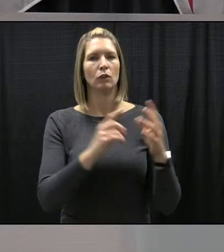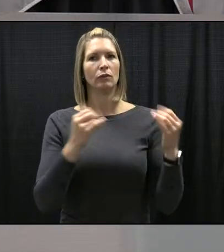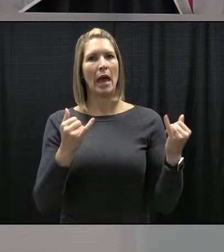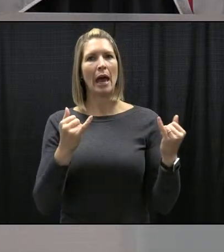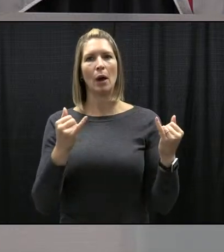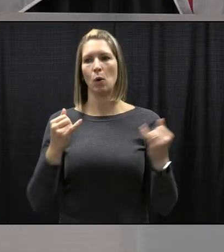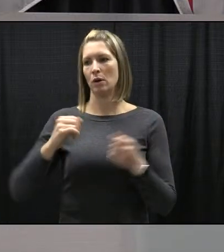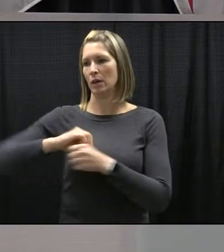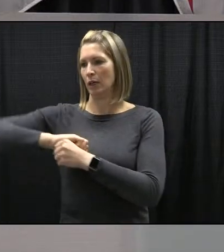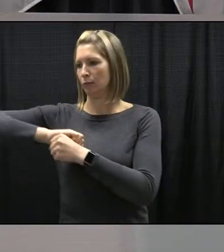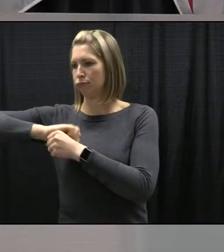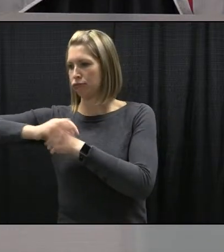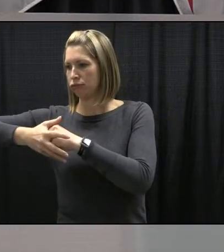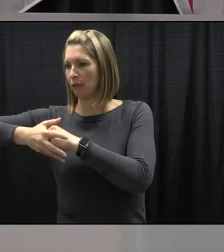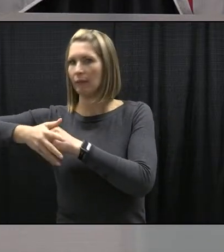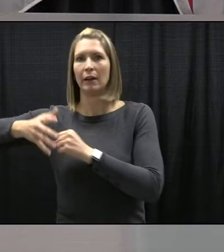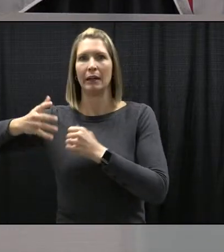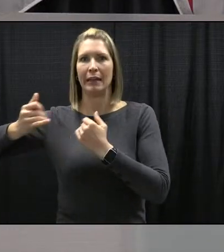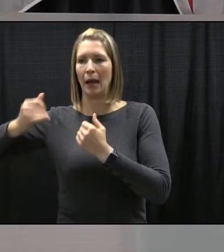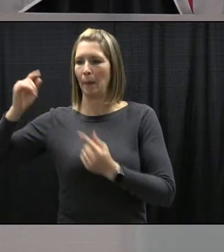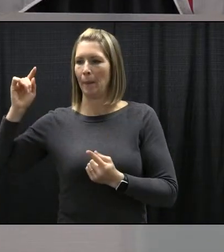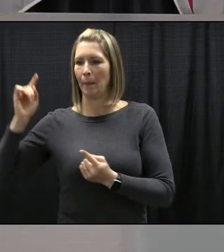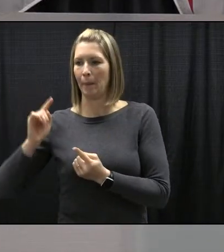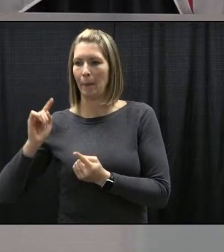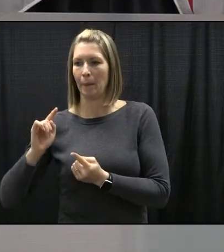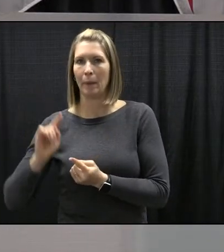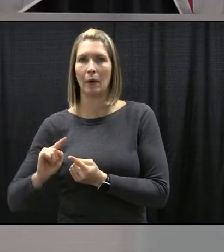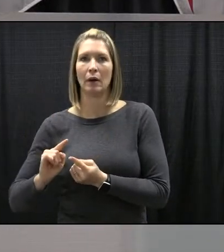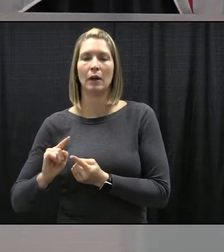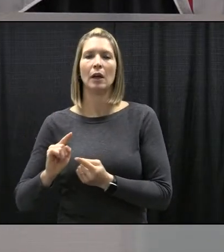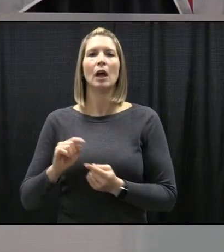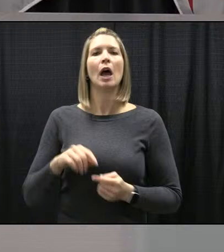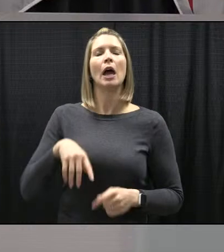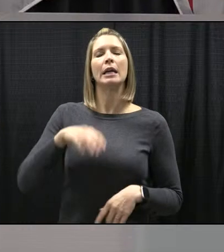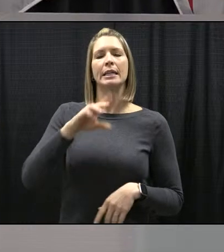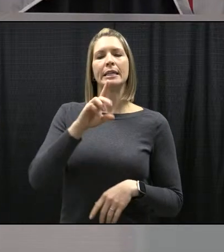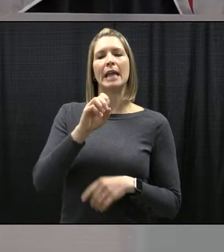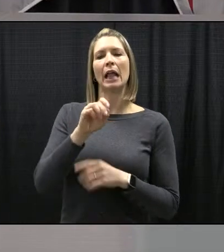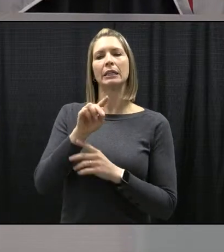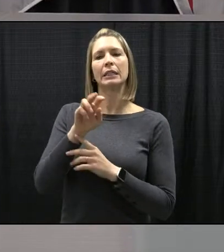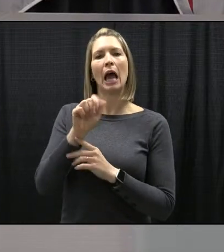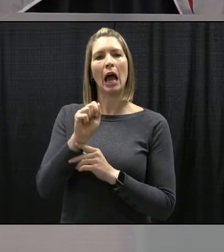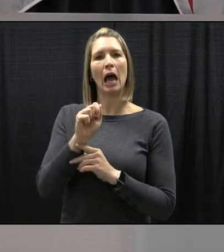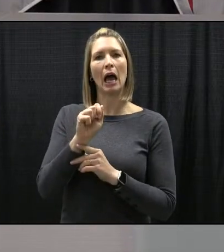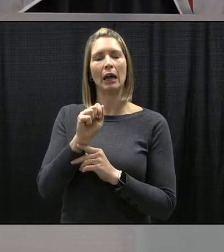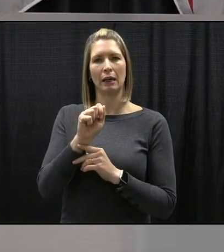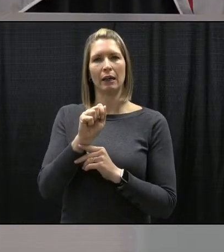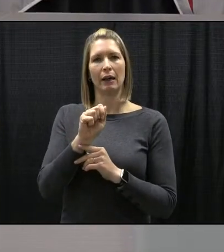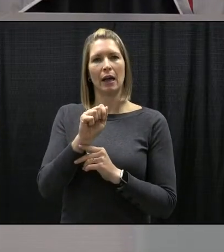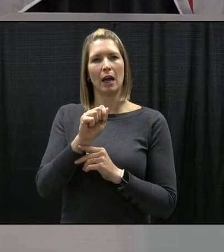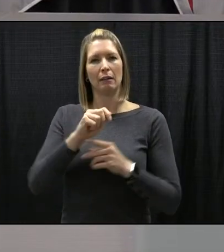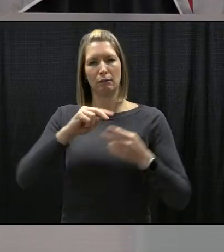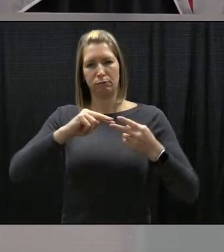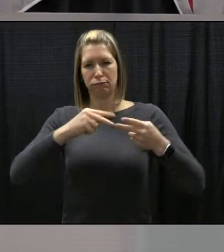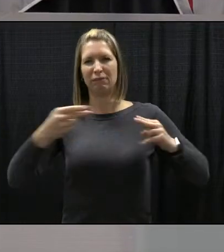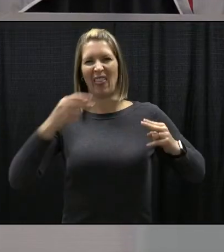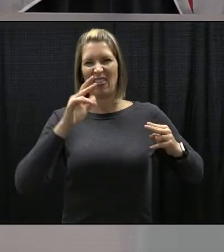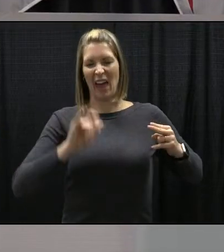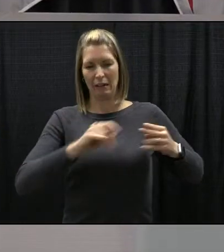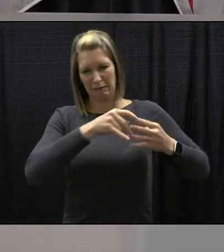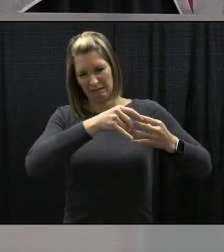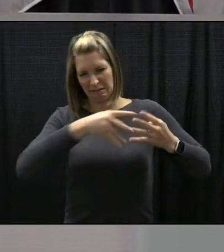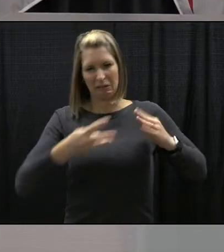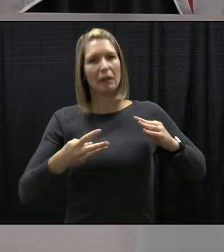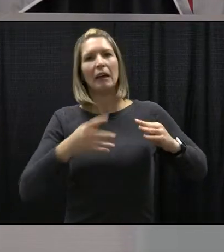throughout this as the Delta variant comes in, we see the 90%, and then, as indicated today, waiting for kids to become vaccinated. Without that program